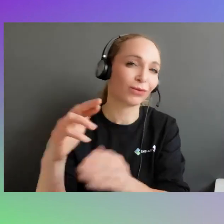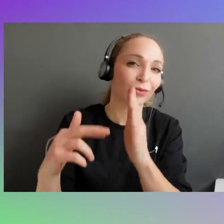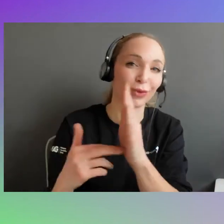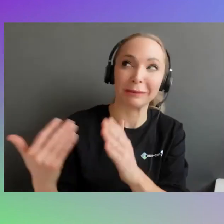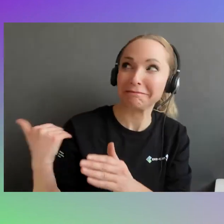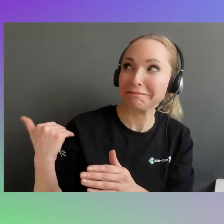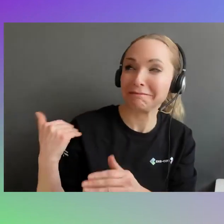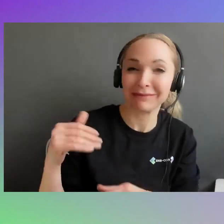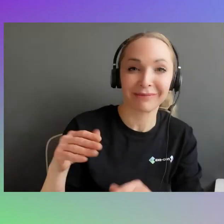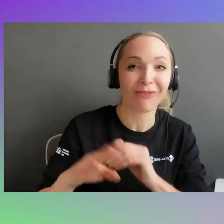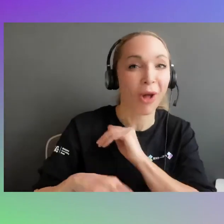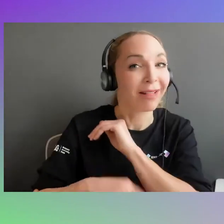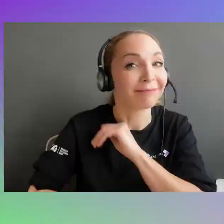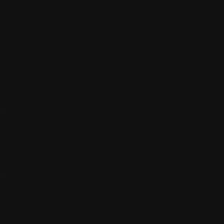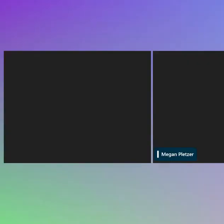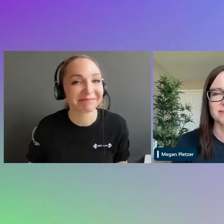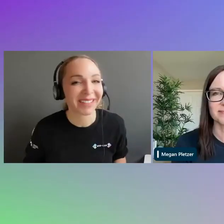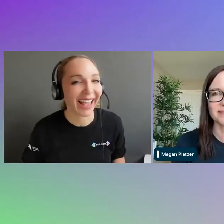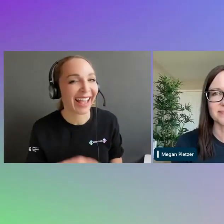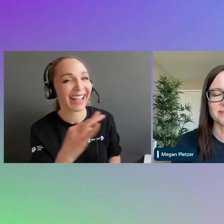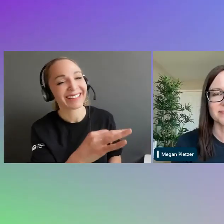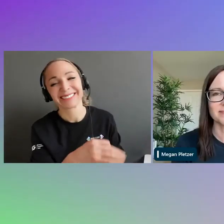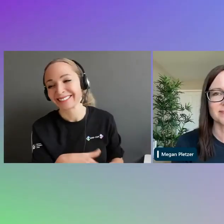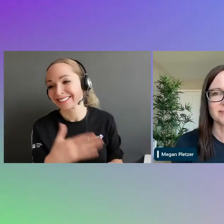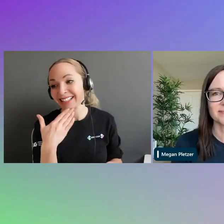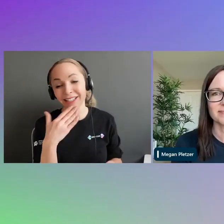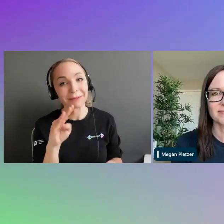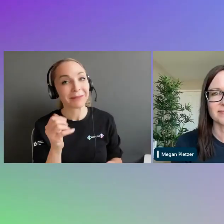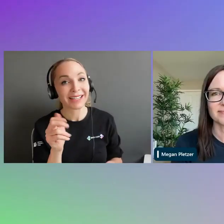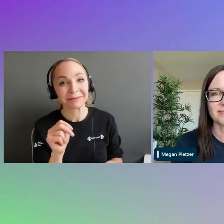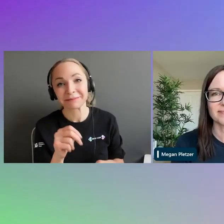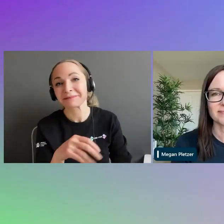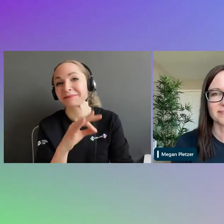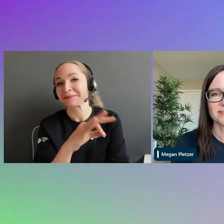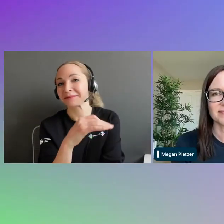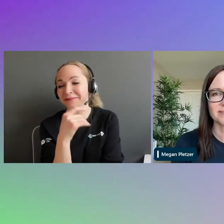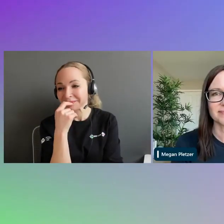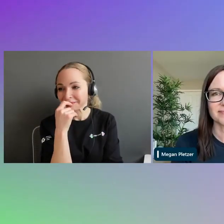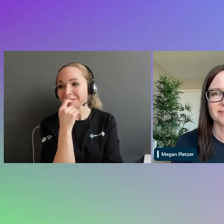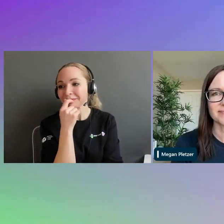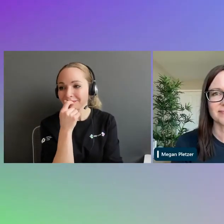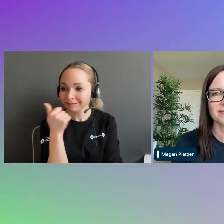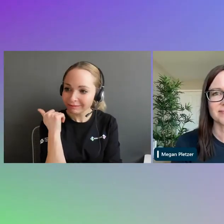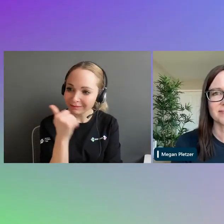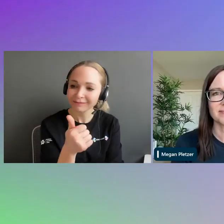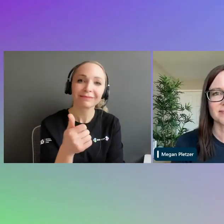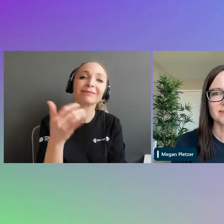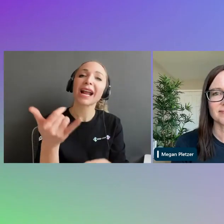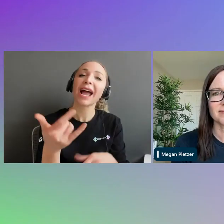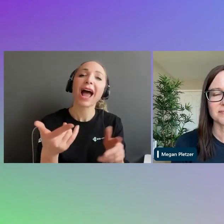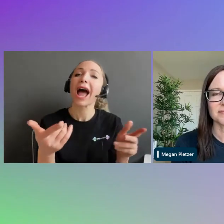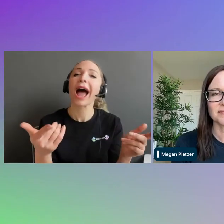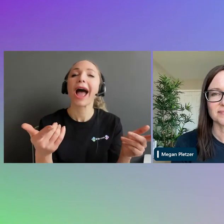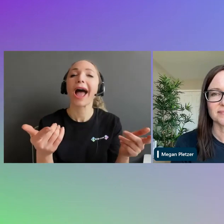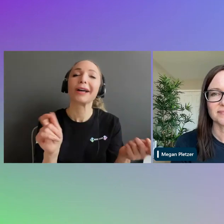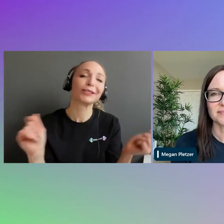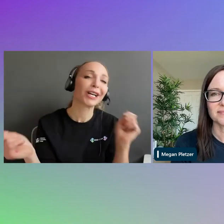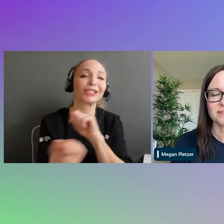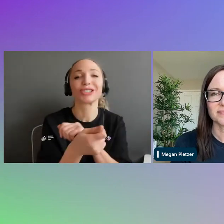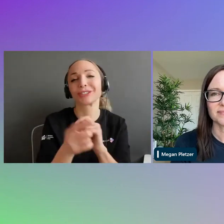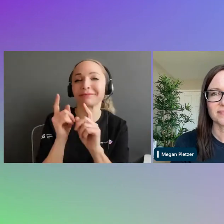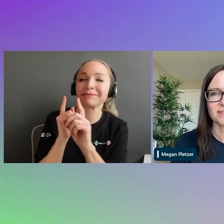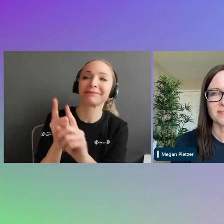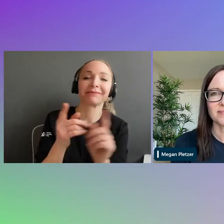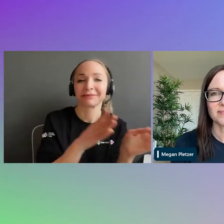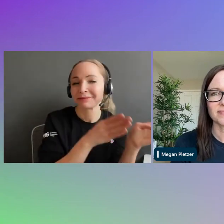fall. Yeah, thank you, Megan. All right, kind of switching gears, we had a question